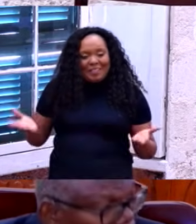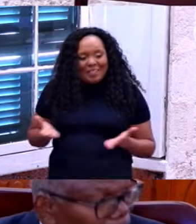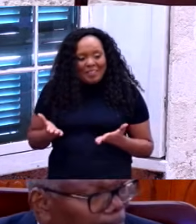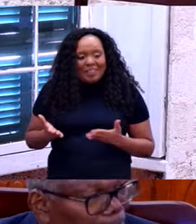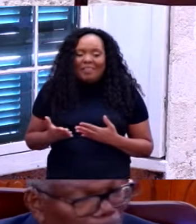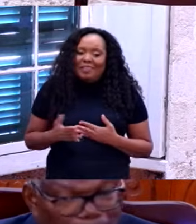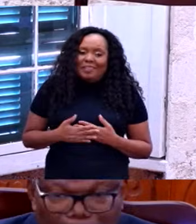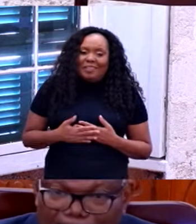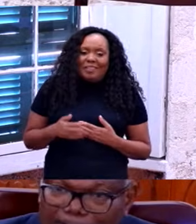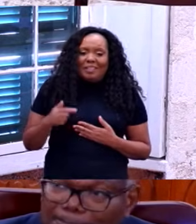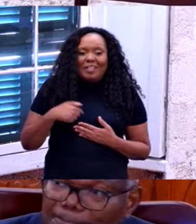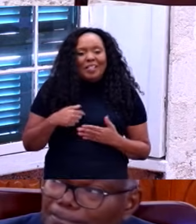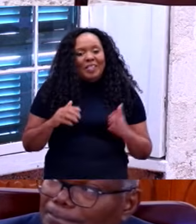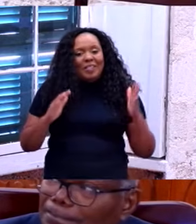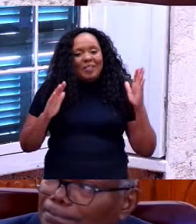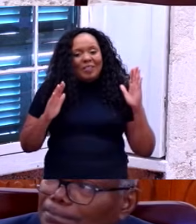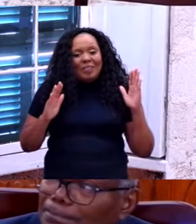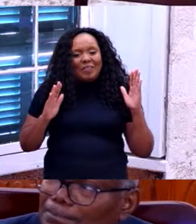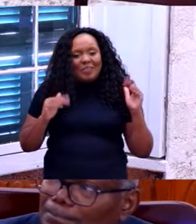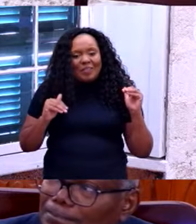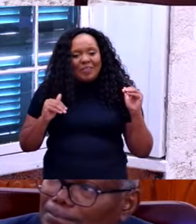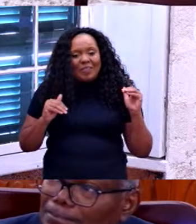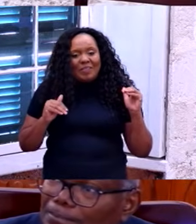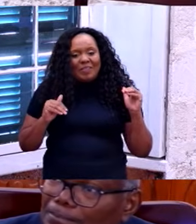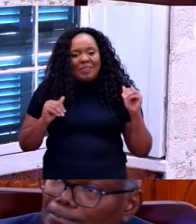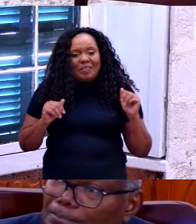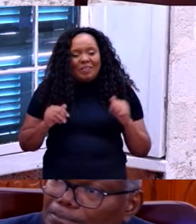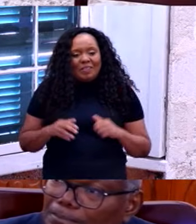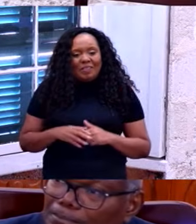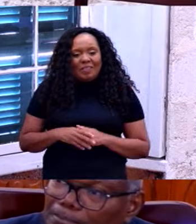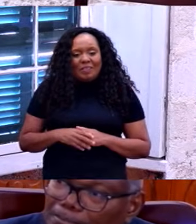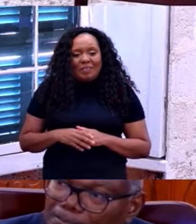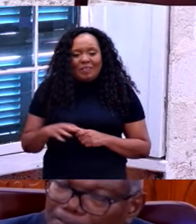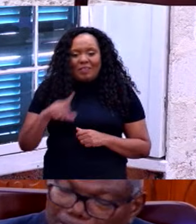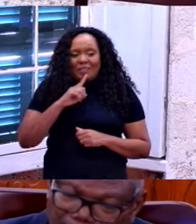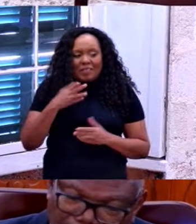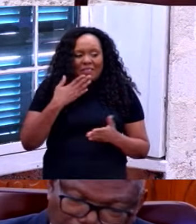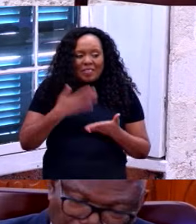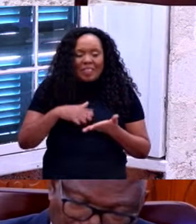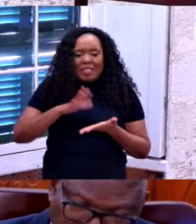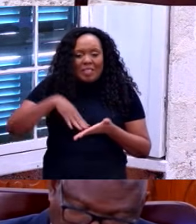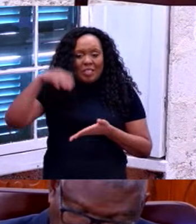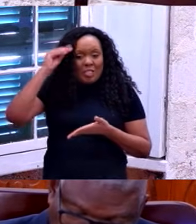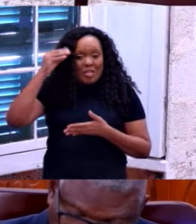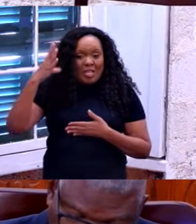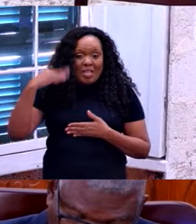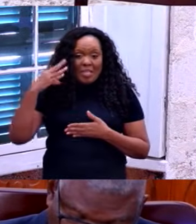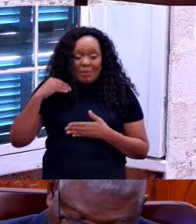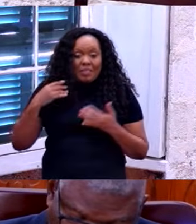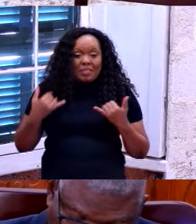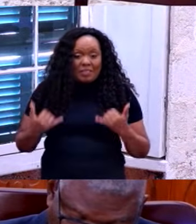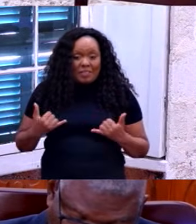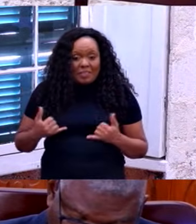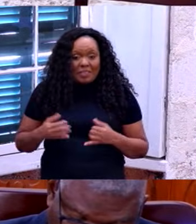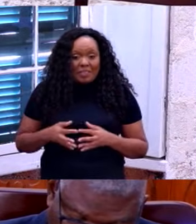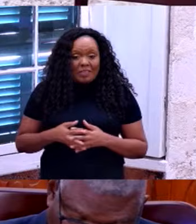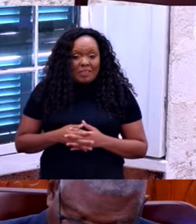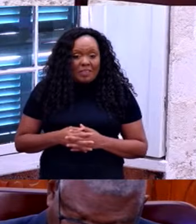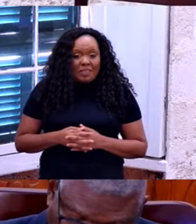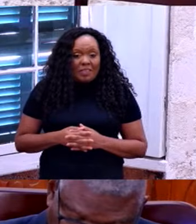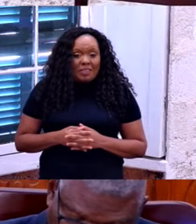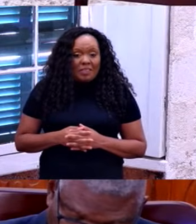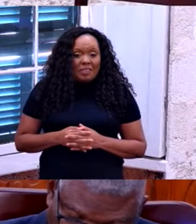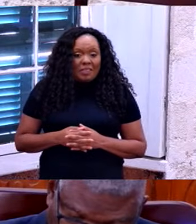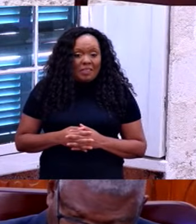that this would have been really a learning experience for them today. I know that they have